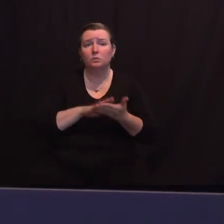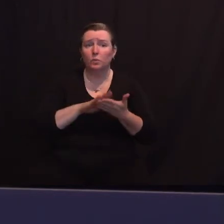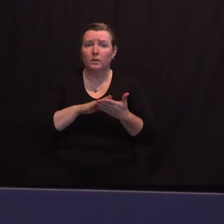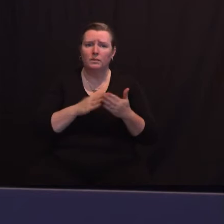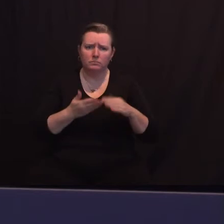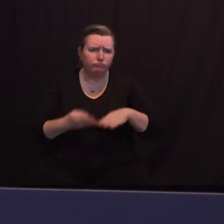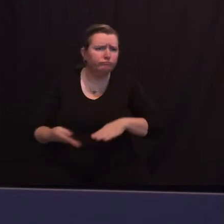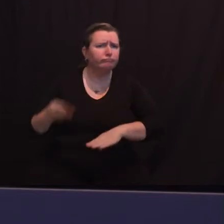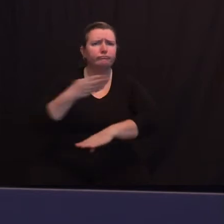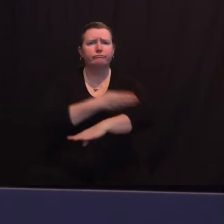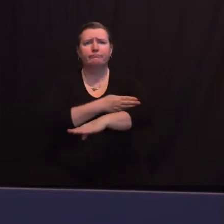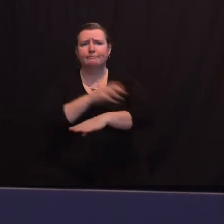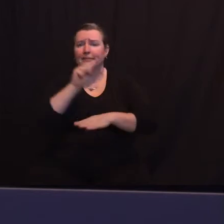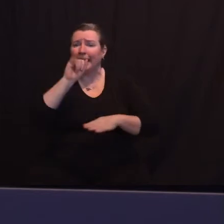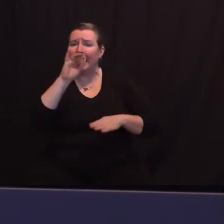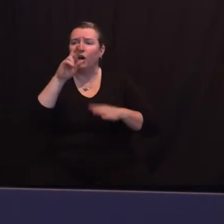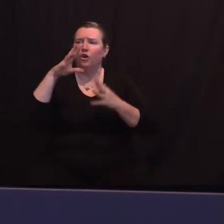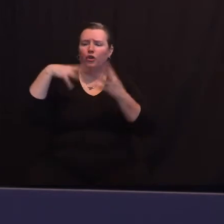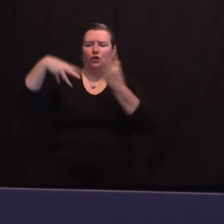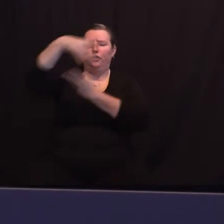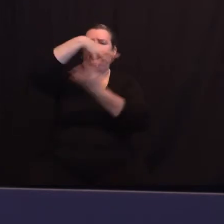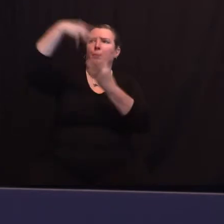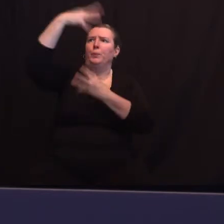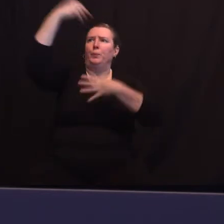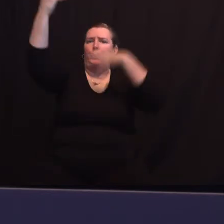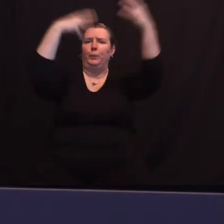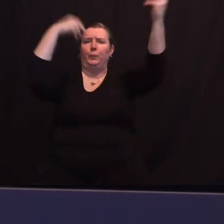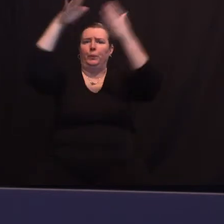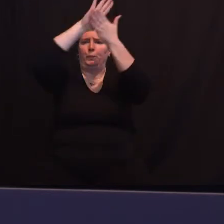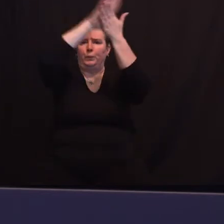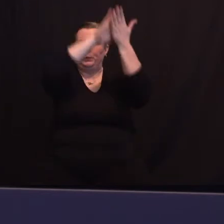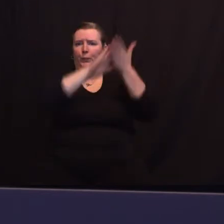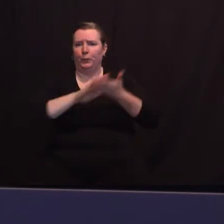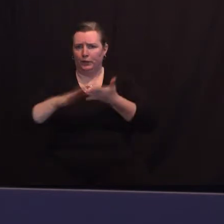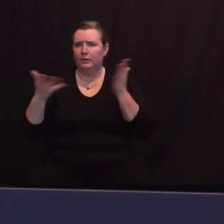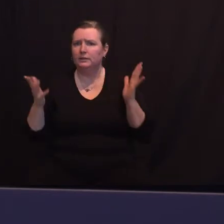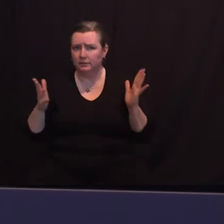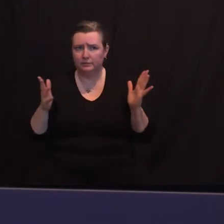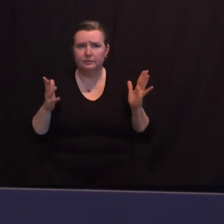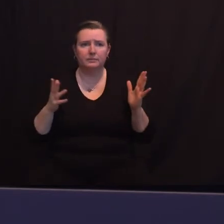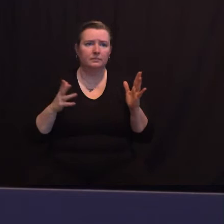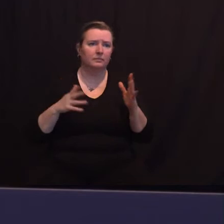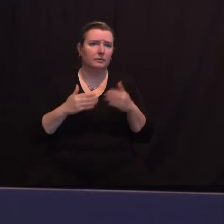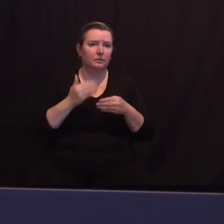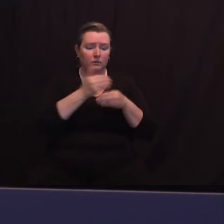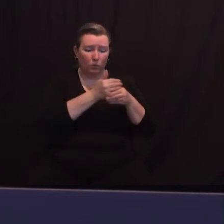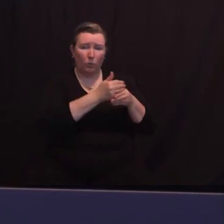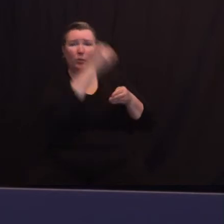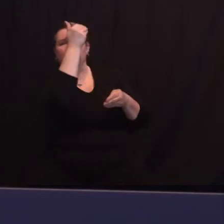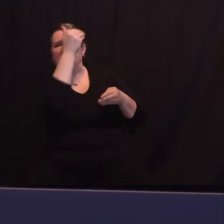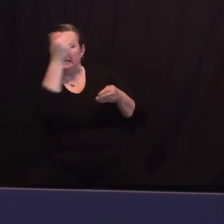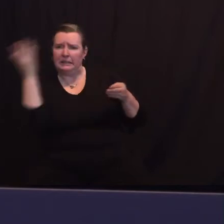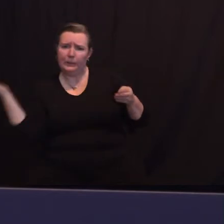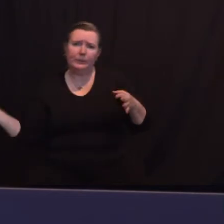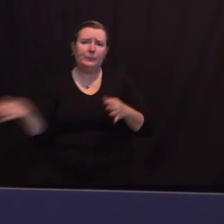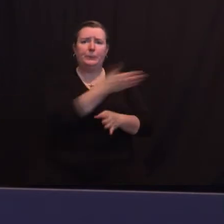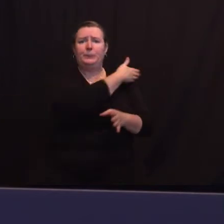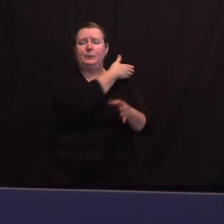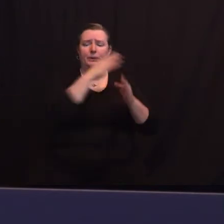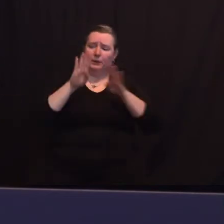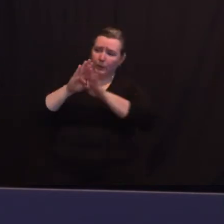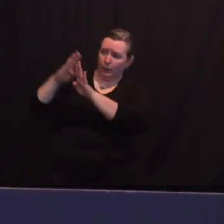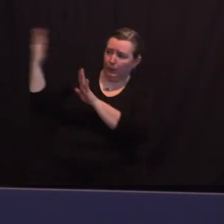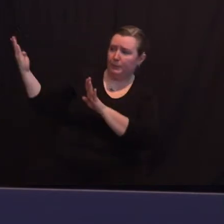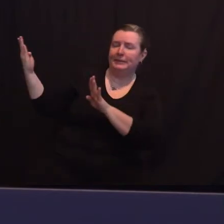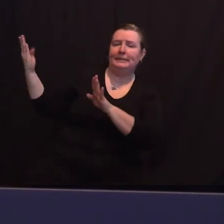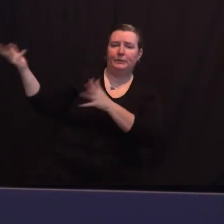possible, to increase circulation of outdoor air by opening windows and doors when appropriate without posing any health, safety,